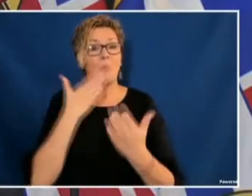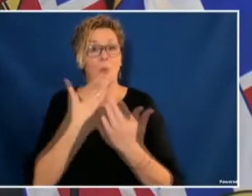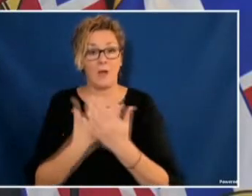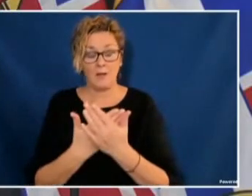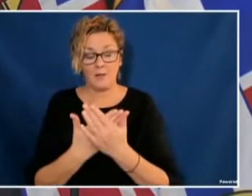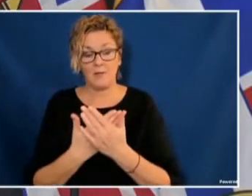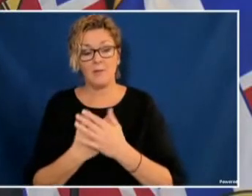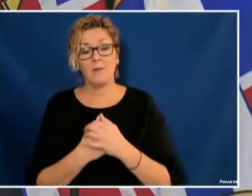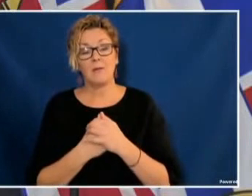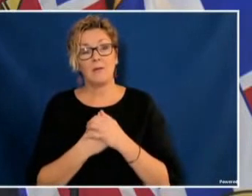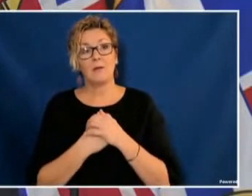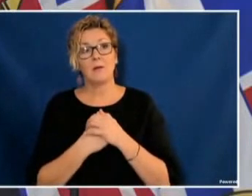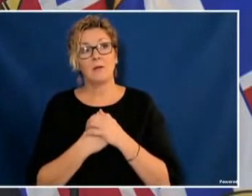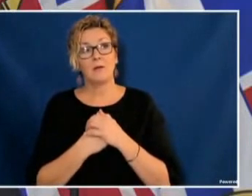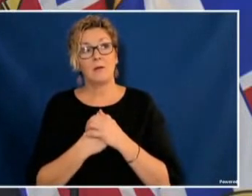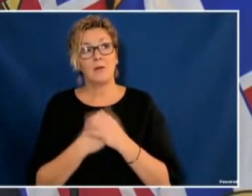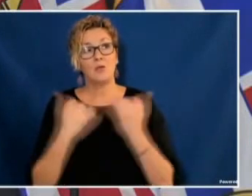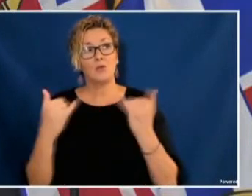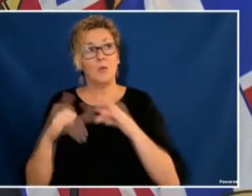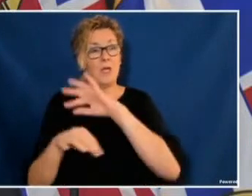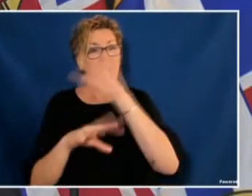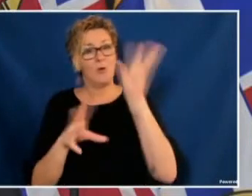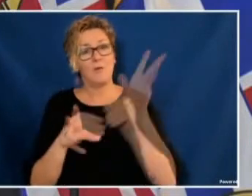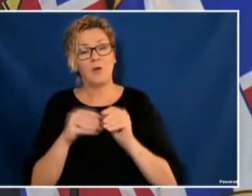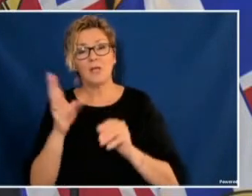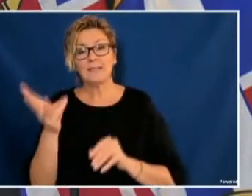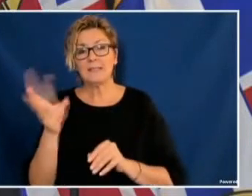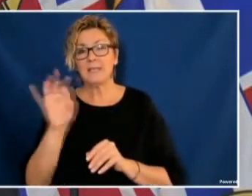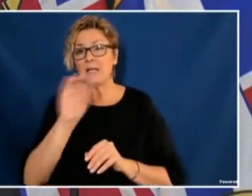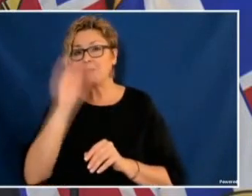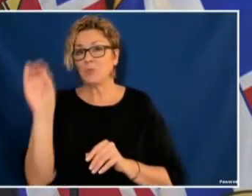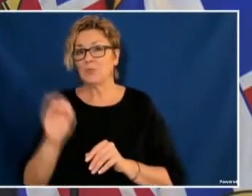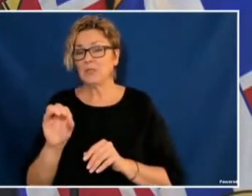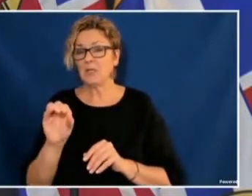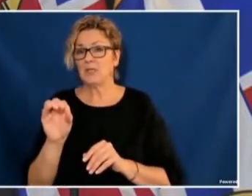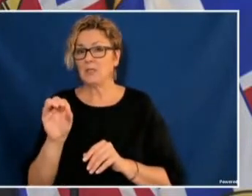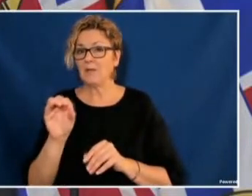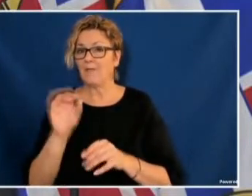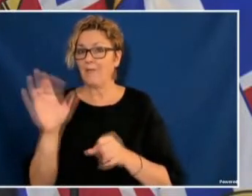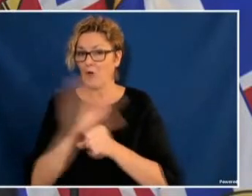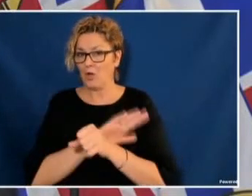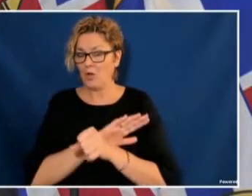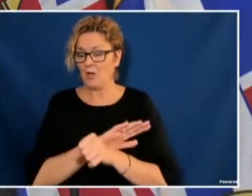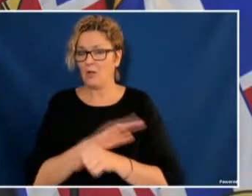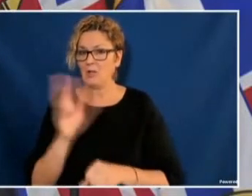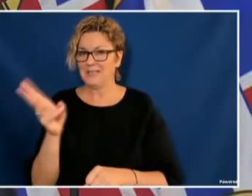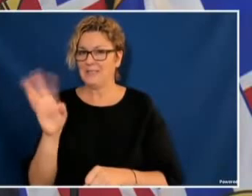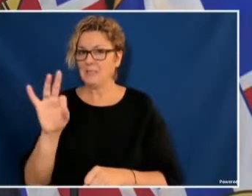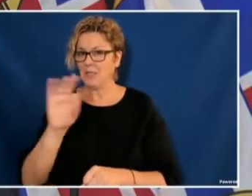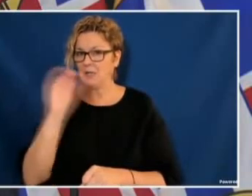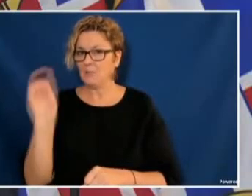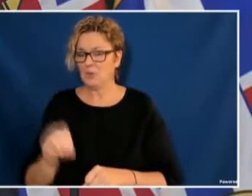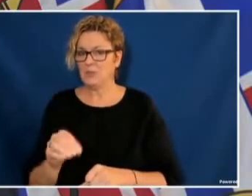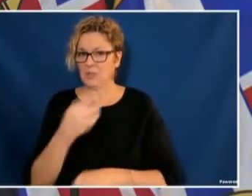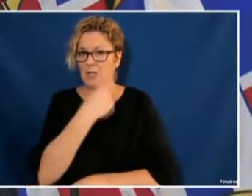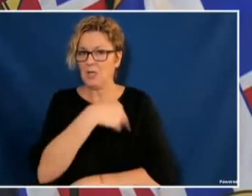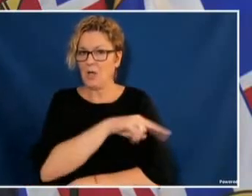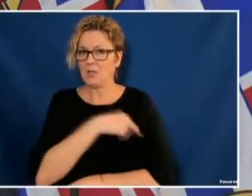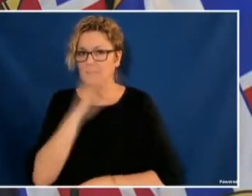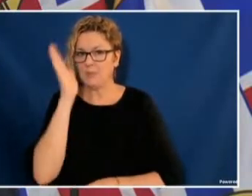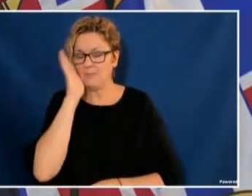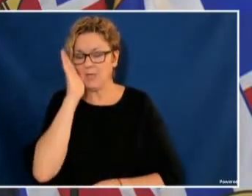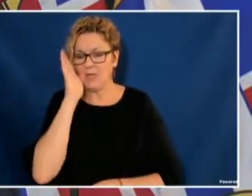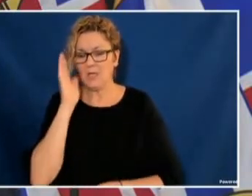when there's any doubts, to rule events out, to stop as much as possible the transmission of COVID-19, and to do